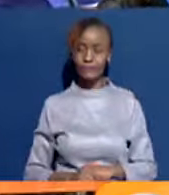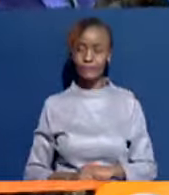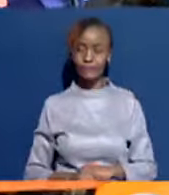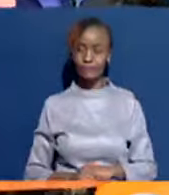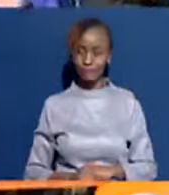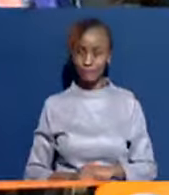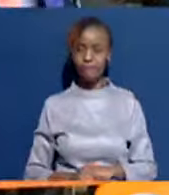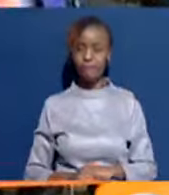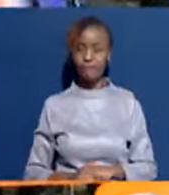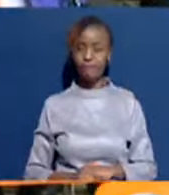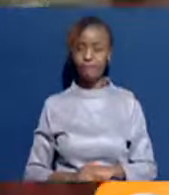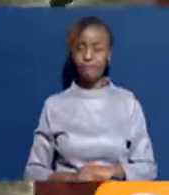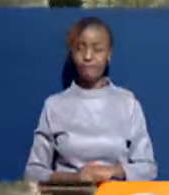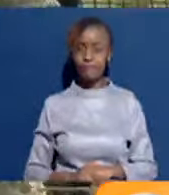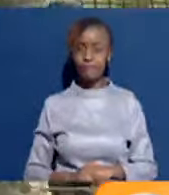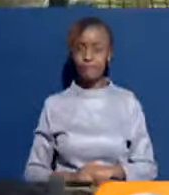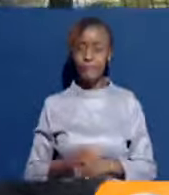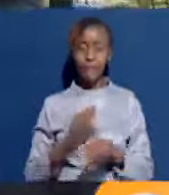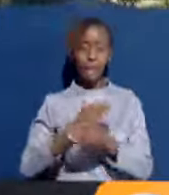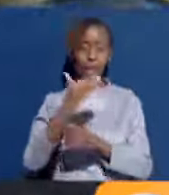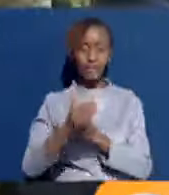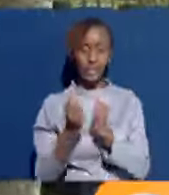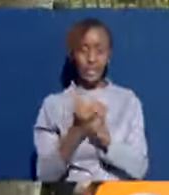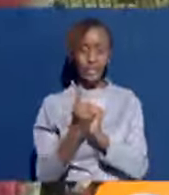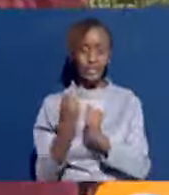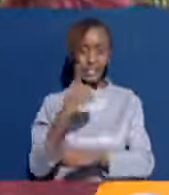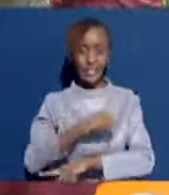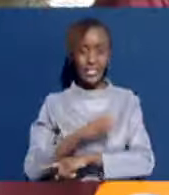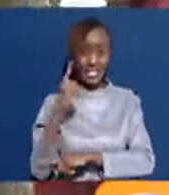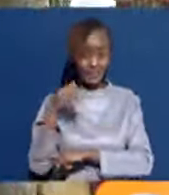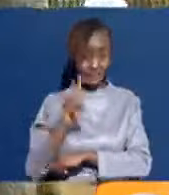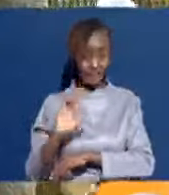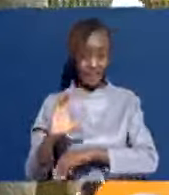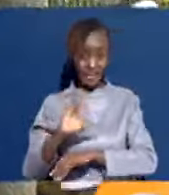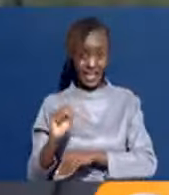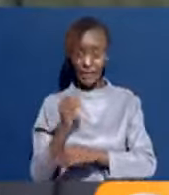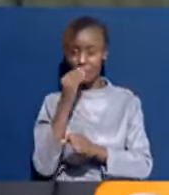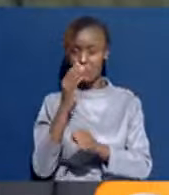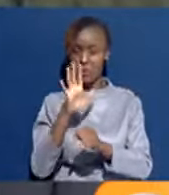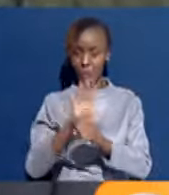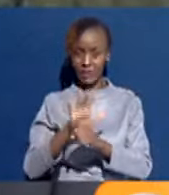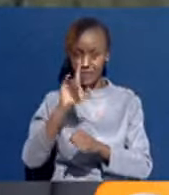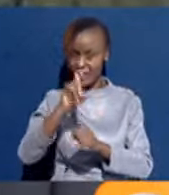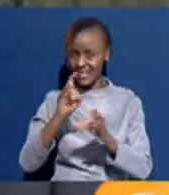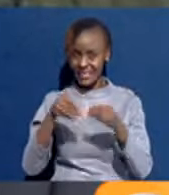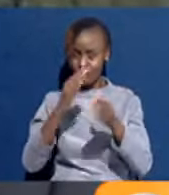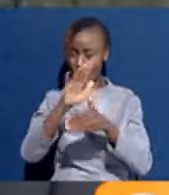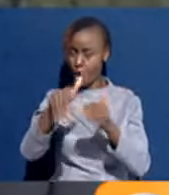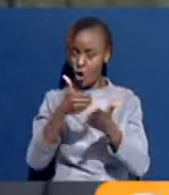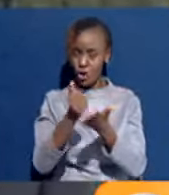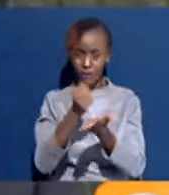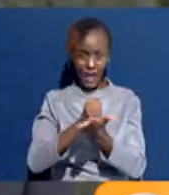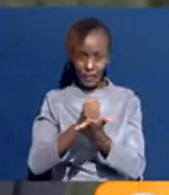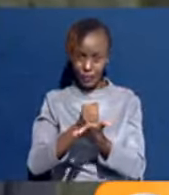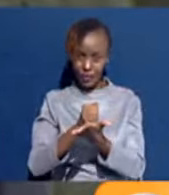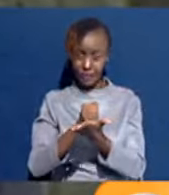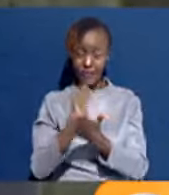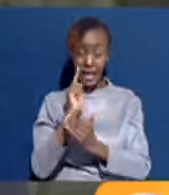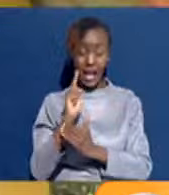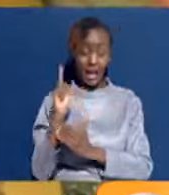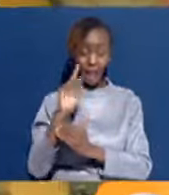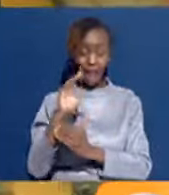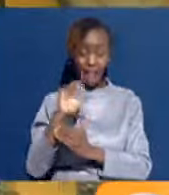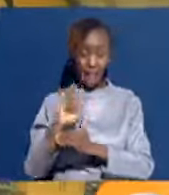11 days after he promised to clear the passports at Nyayo House, Interior Cabinet Secretary Professor Kithure